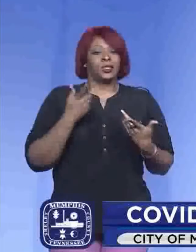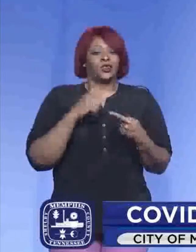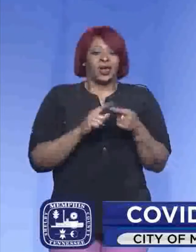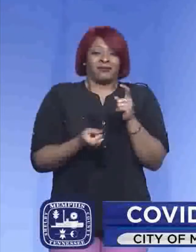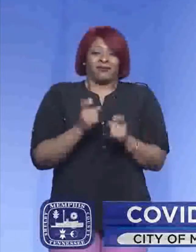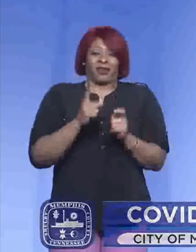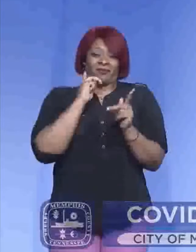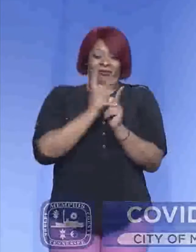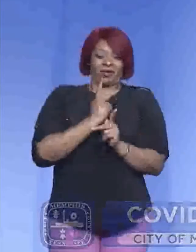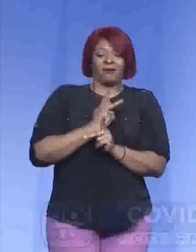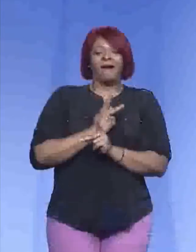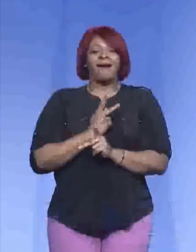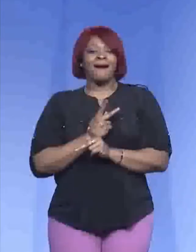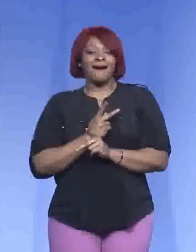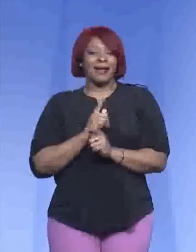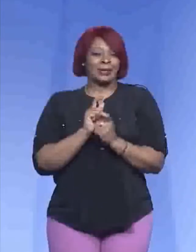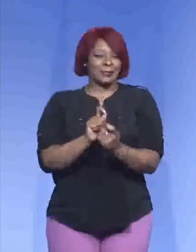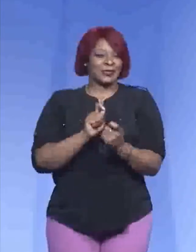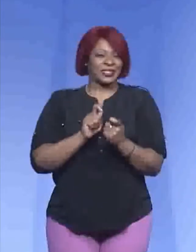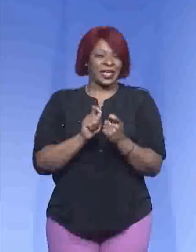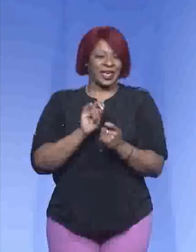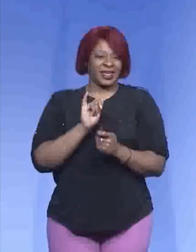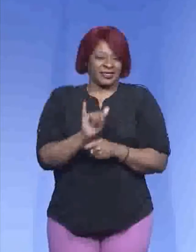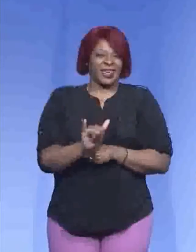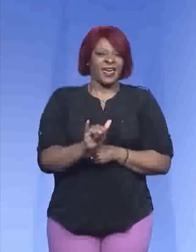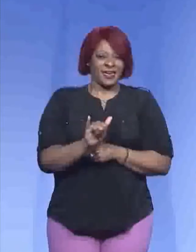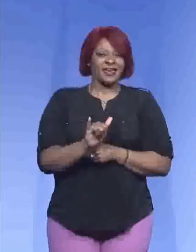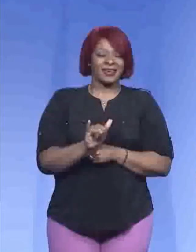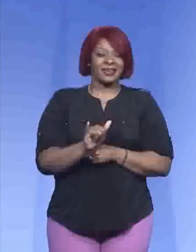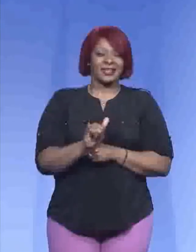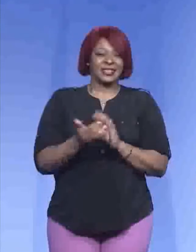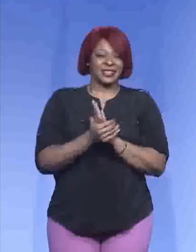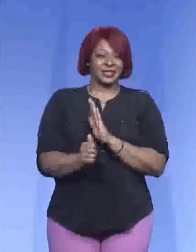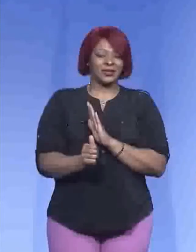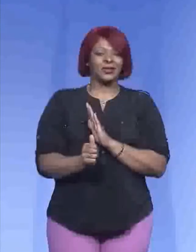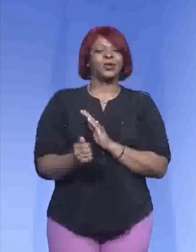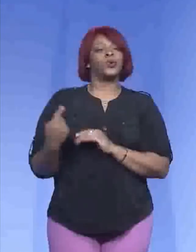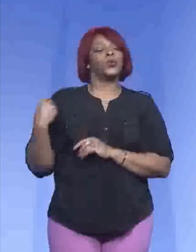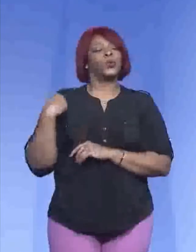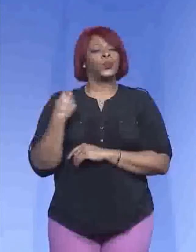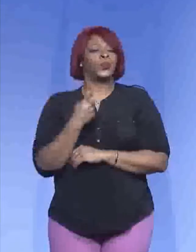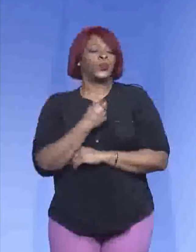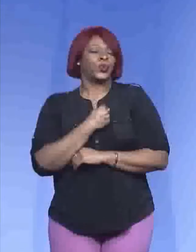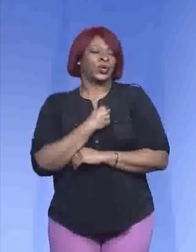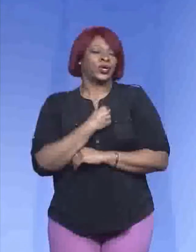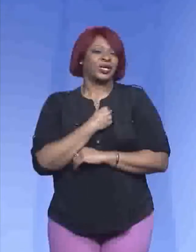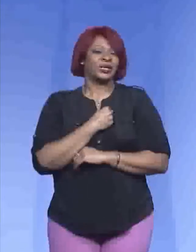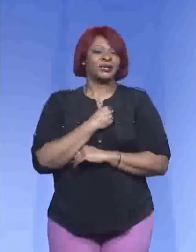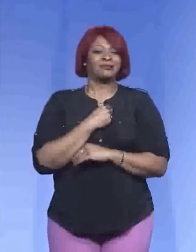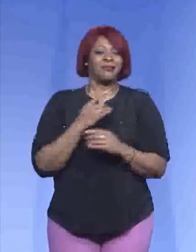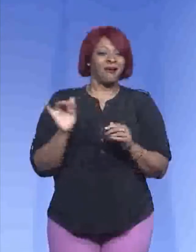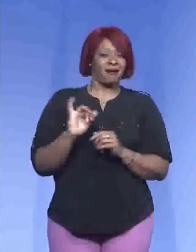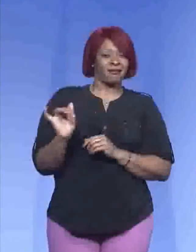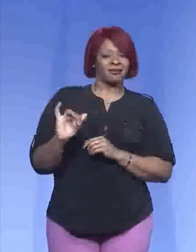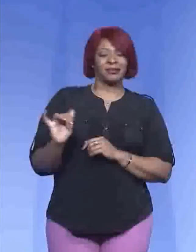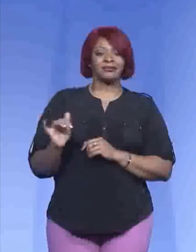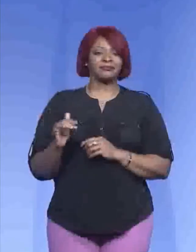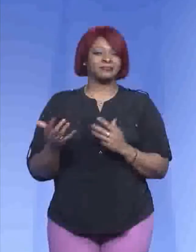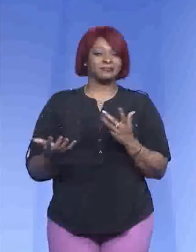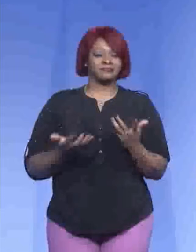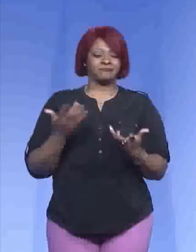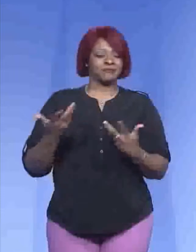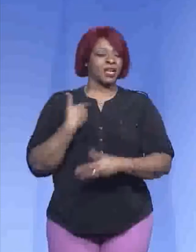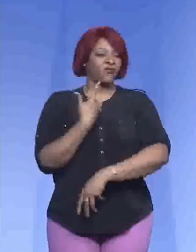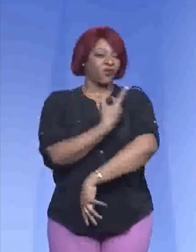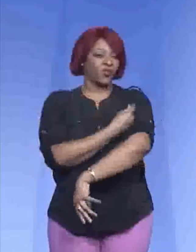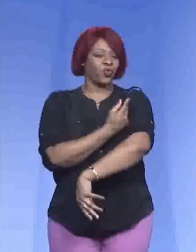and we're working on trying to perfect that art, and we're also, at the end of the day, there are some